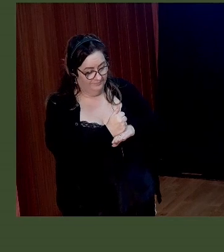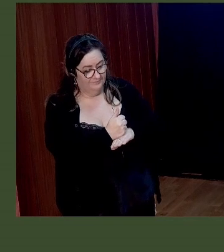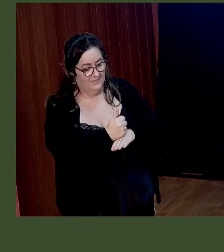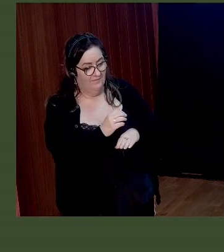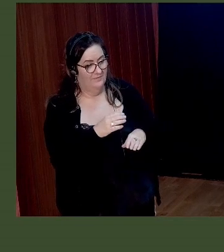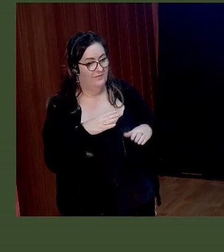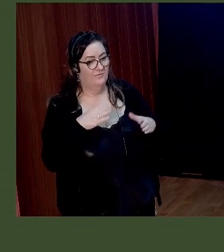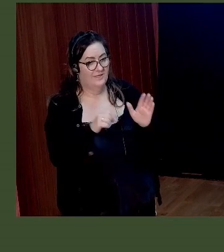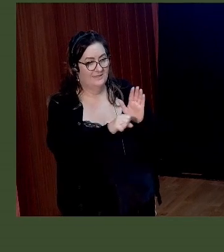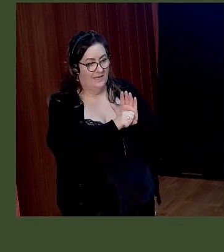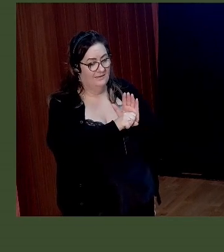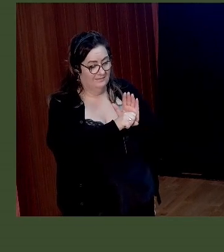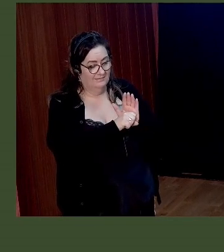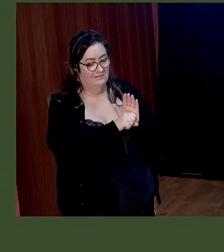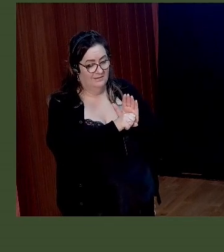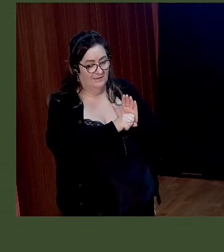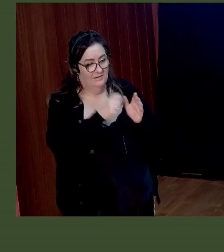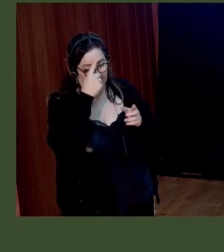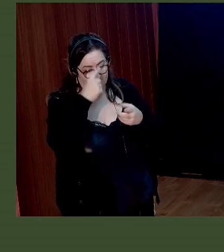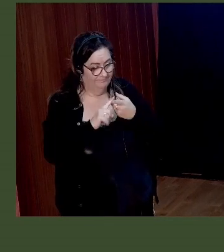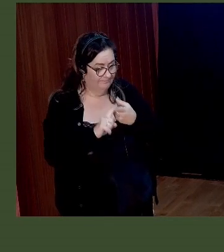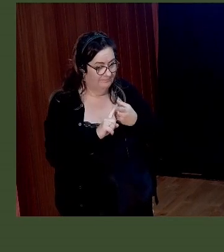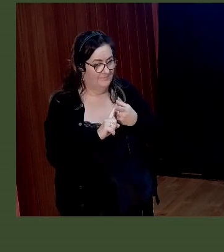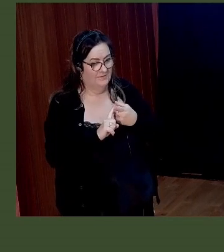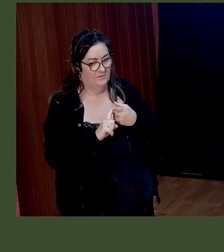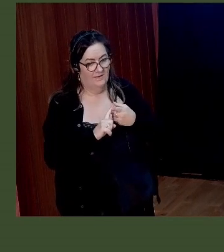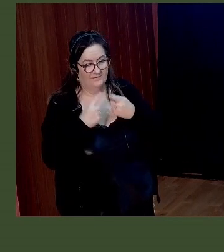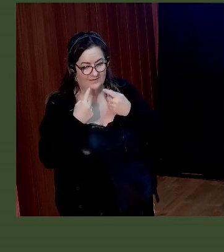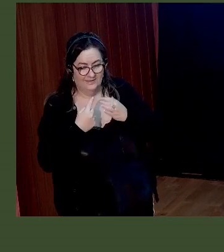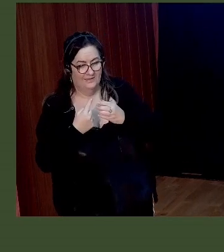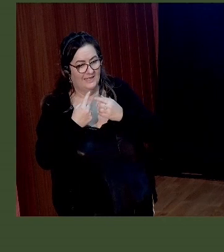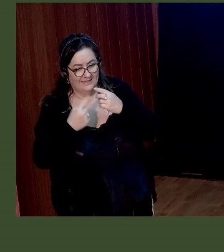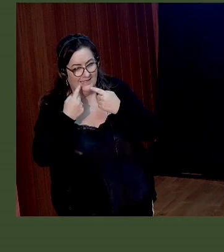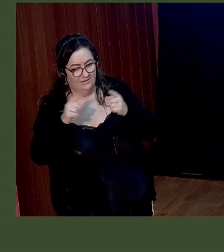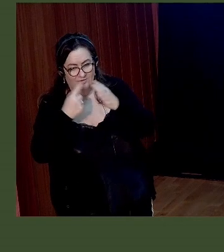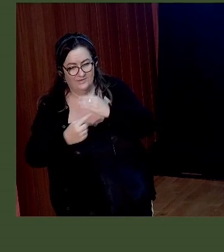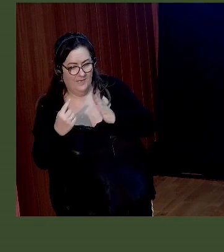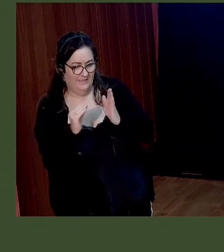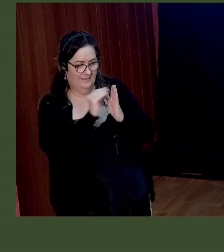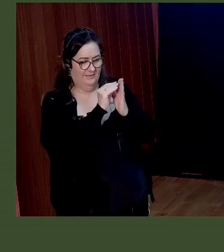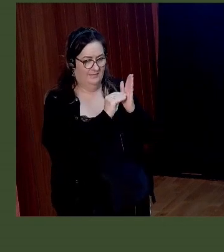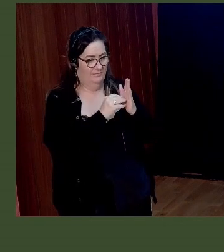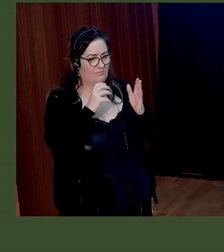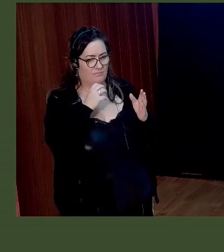the establishment of the free state in the name of the Irish nation, and commit ourselves to implementing the Declaration of Independence in every way we can.